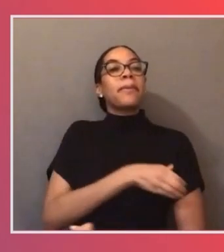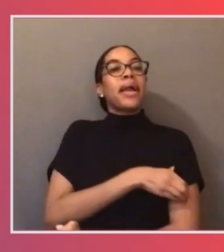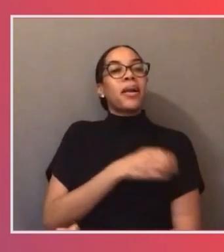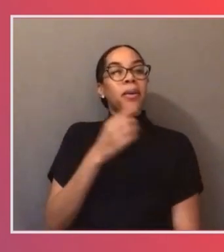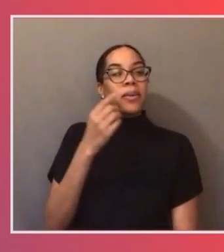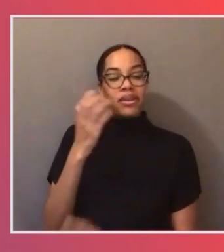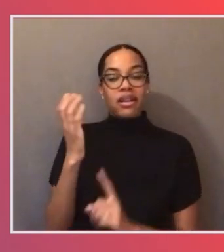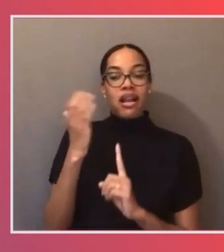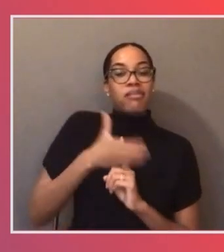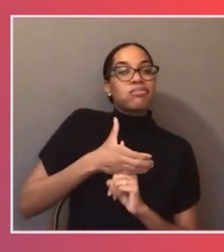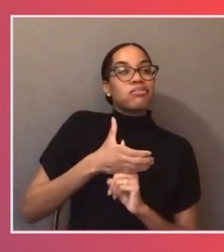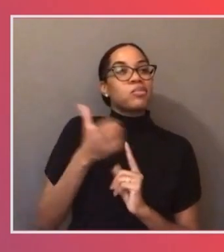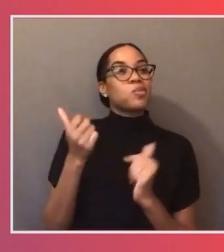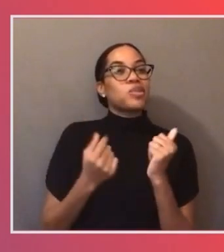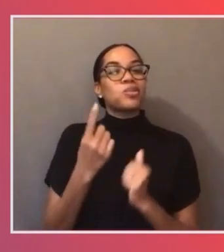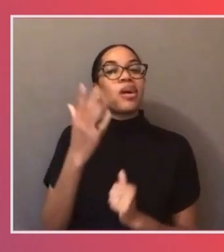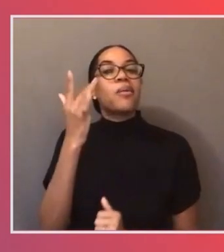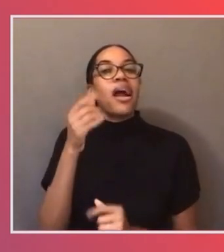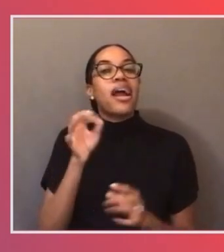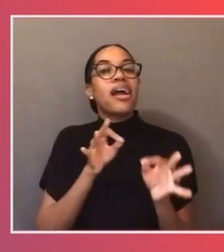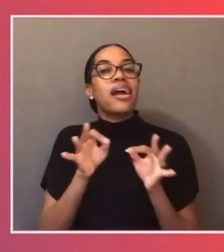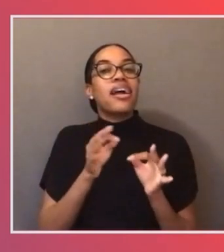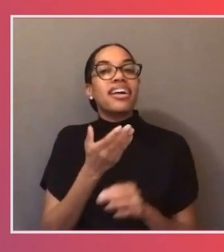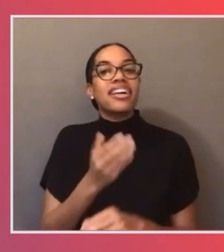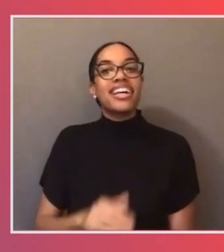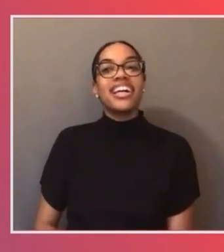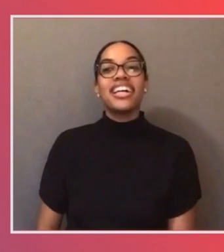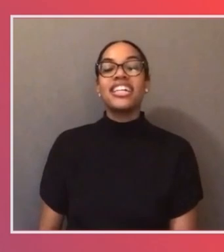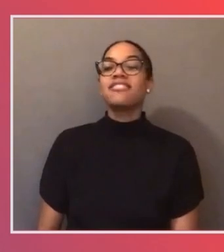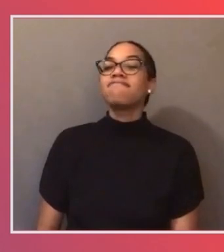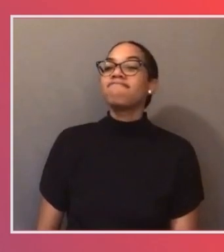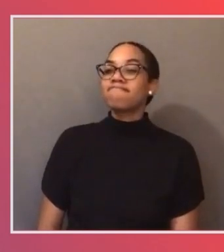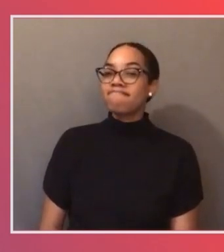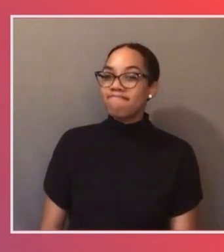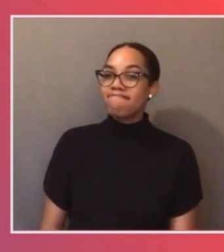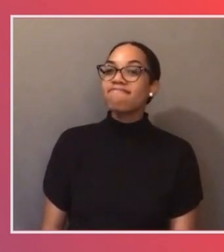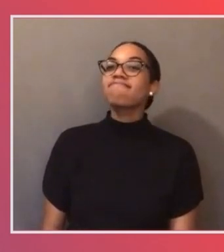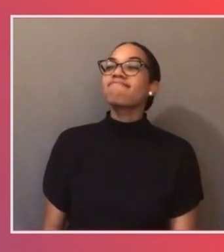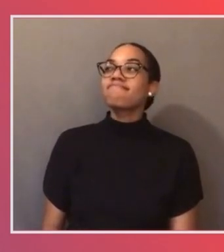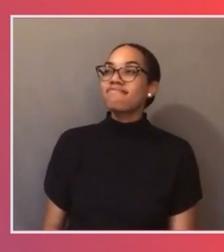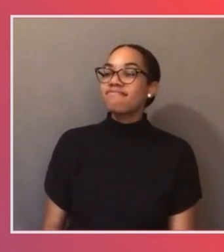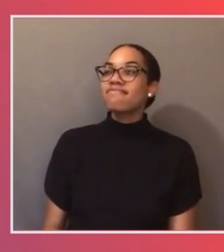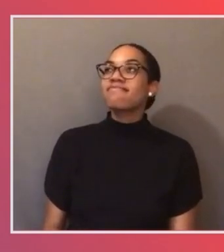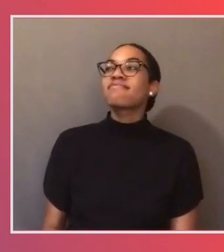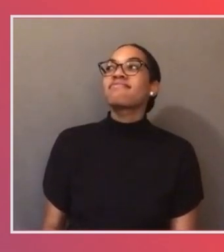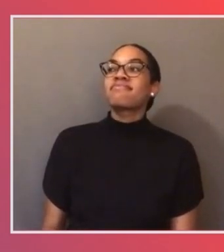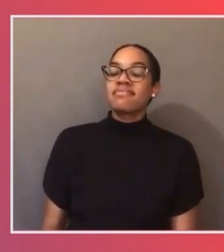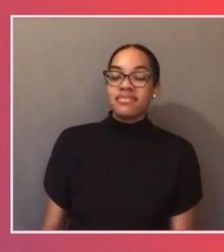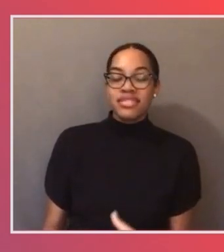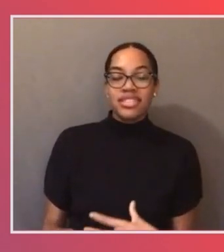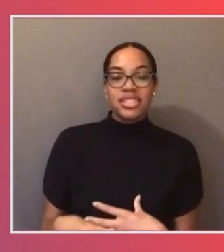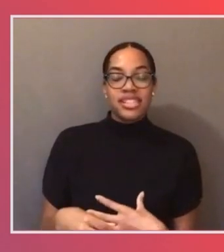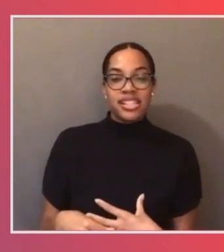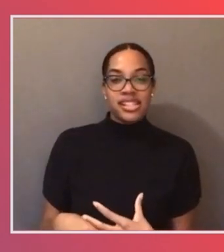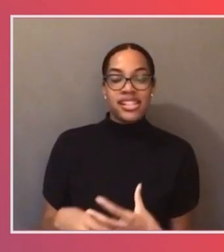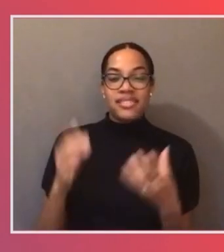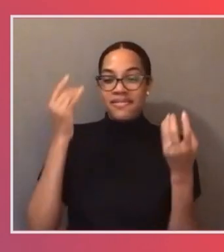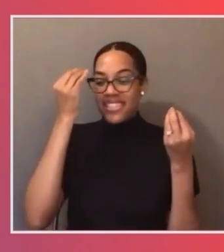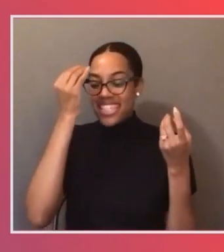You know, I mean, I think in lots of superpowers I would love to have that you all